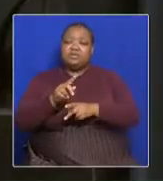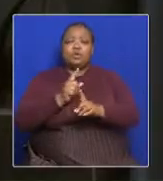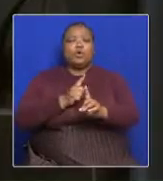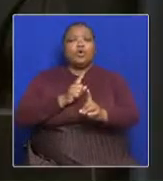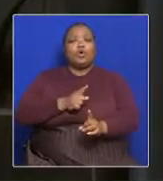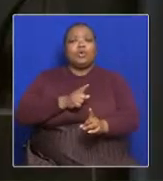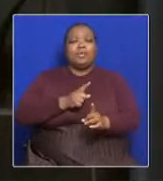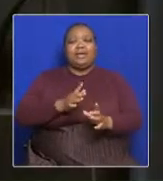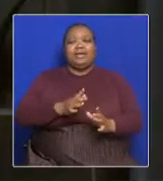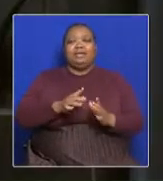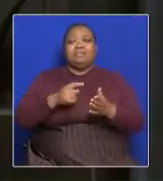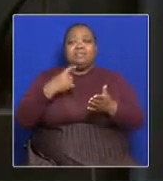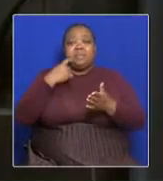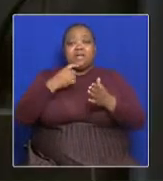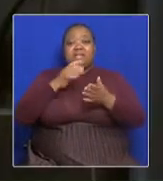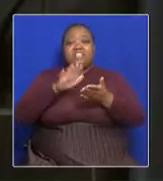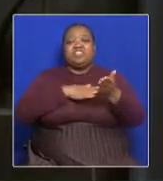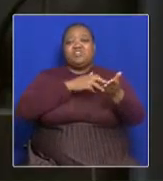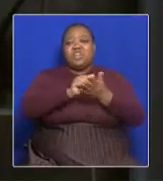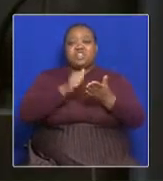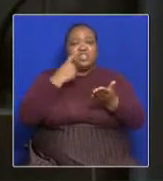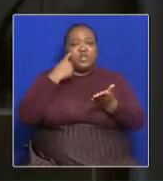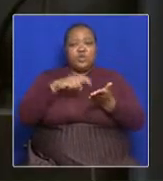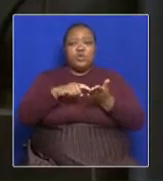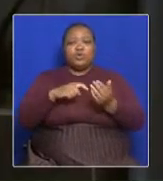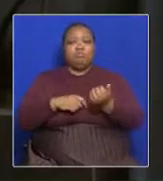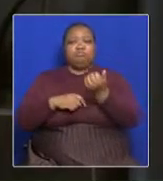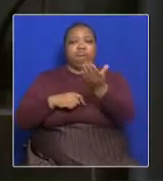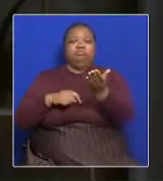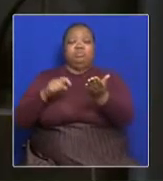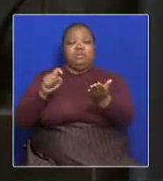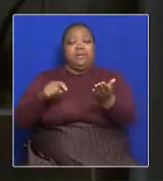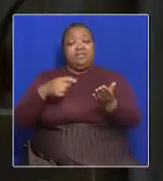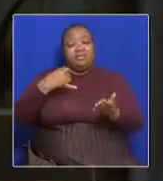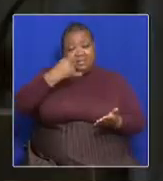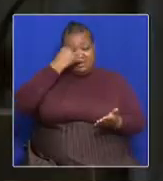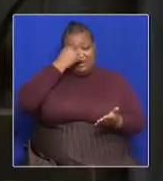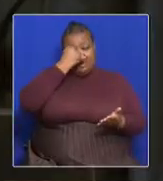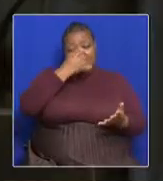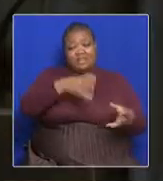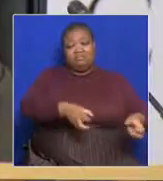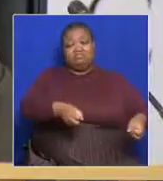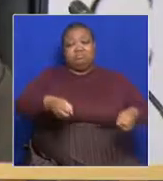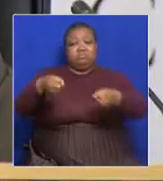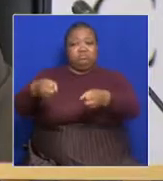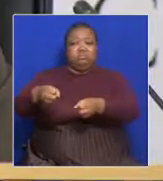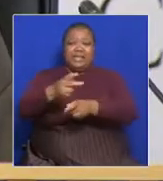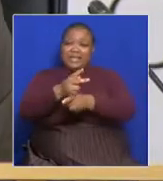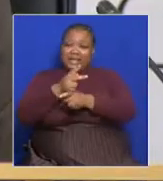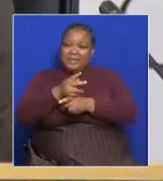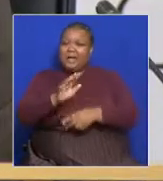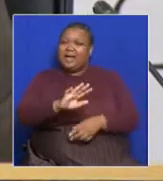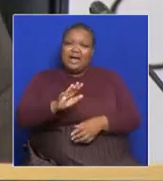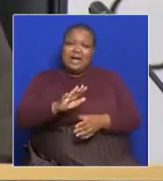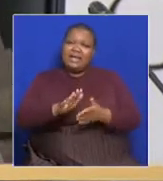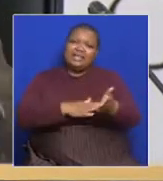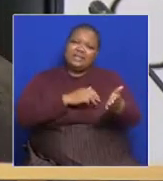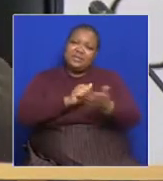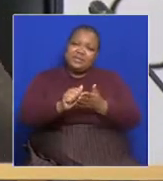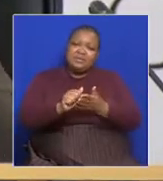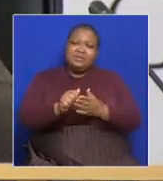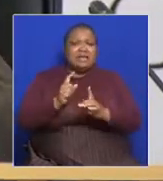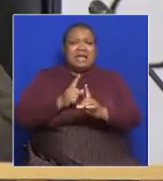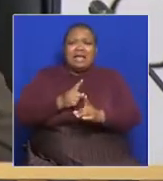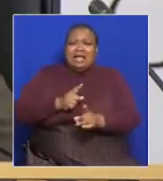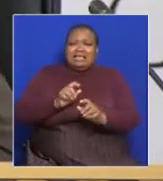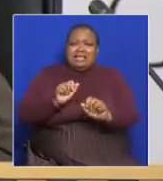destruction notice so that these drugs go for destruction, not for keeping? And I don't hear your answer. Okay.